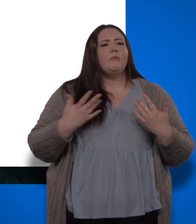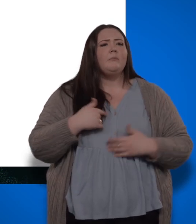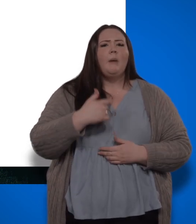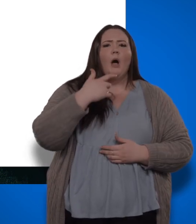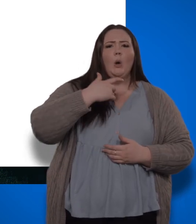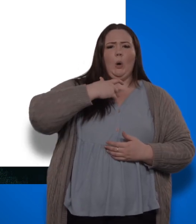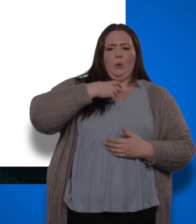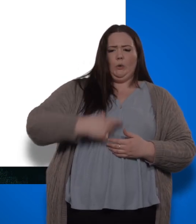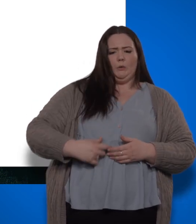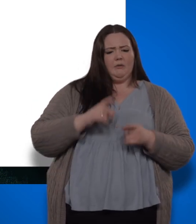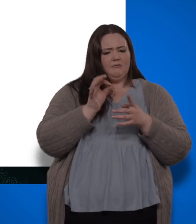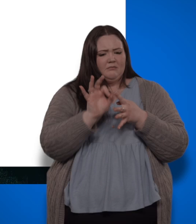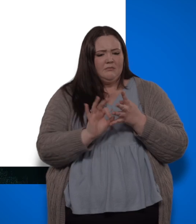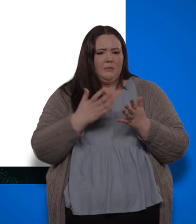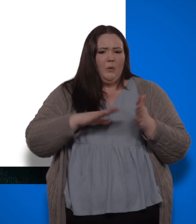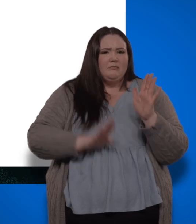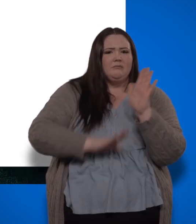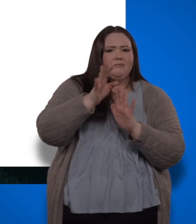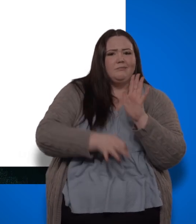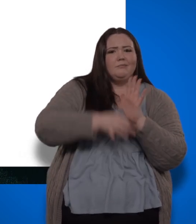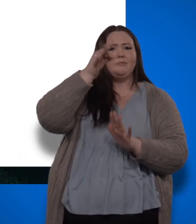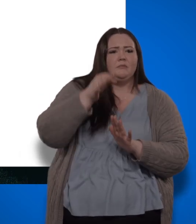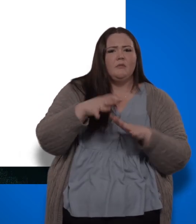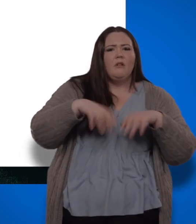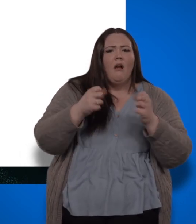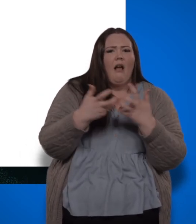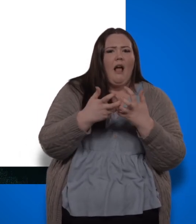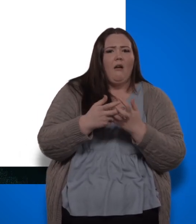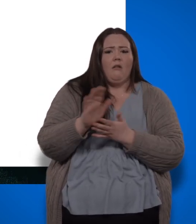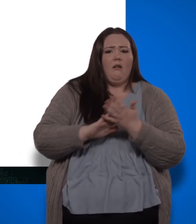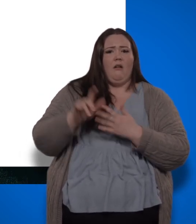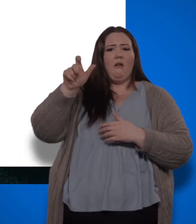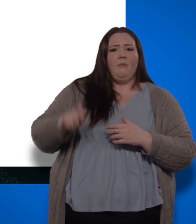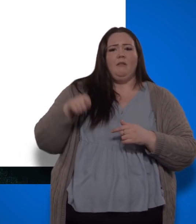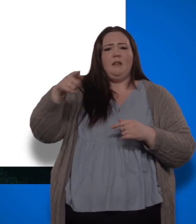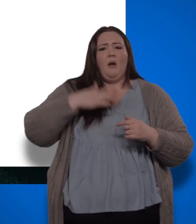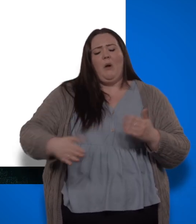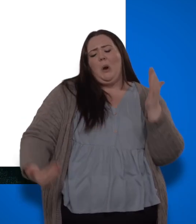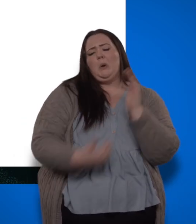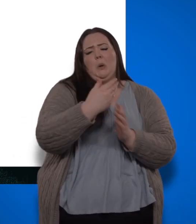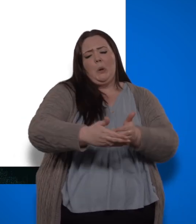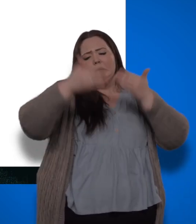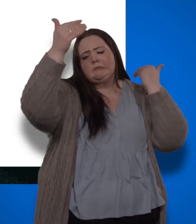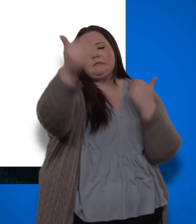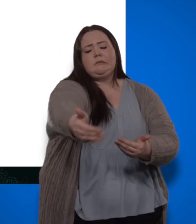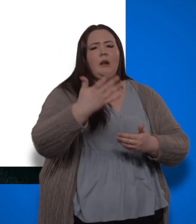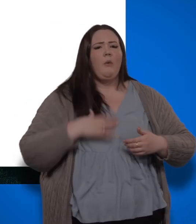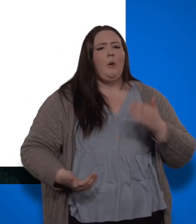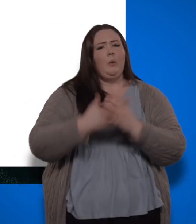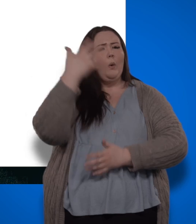of quasi-religious longing for a shining new age. I think actually it's a lot more mundane than